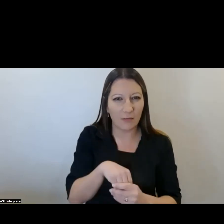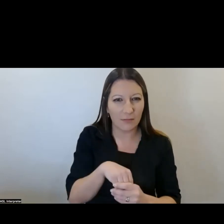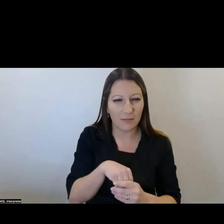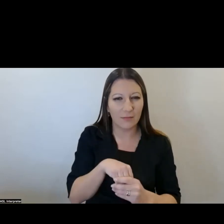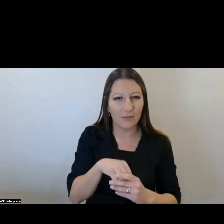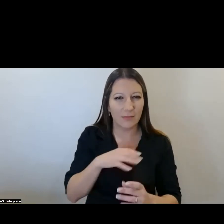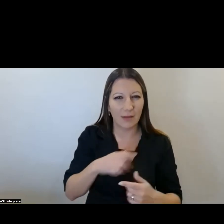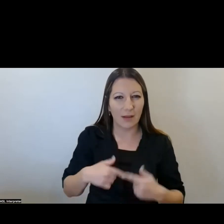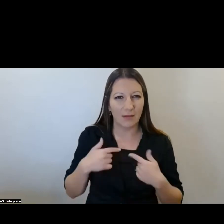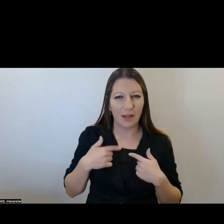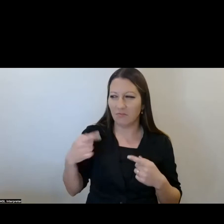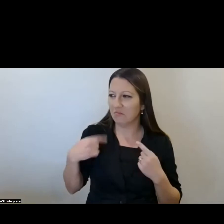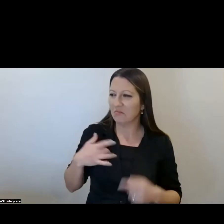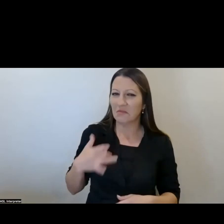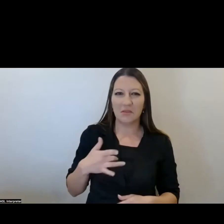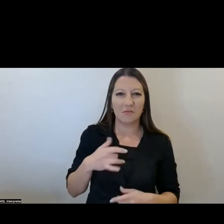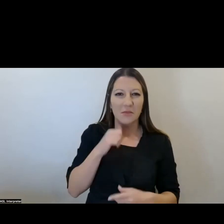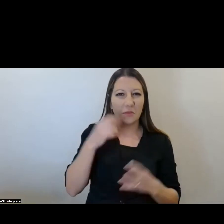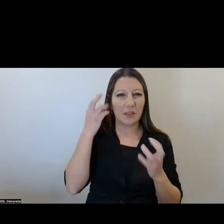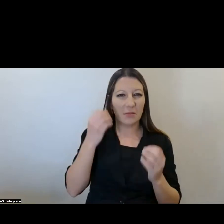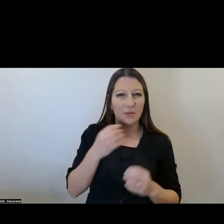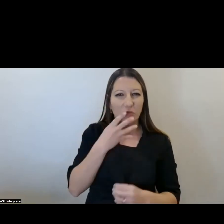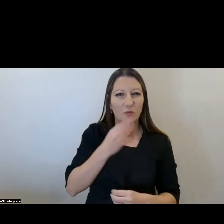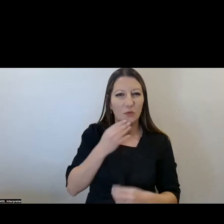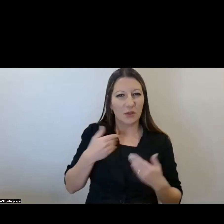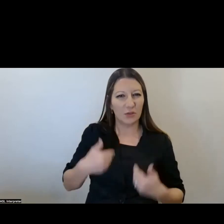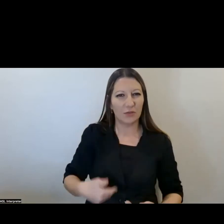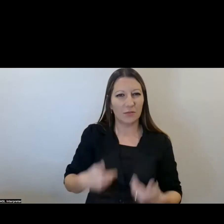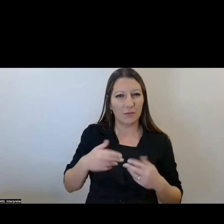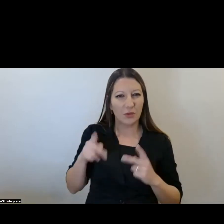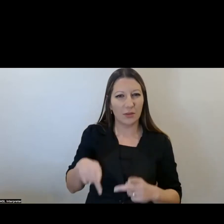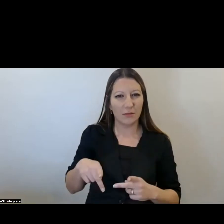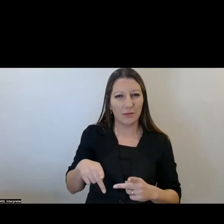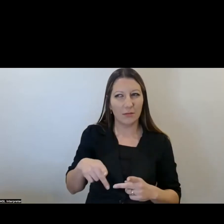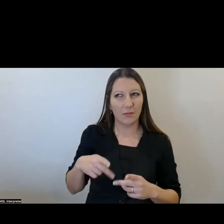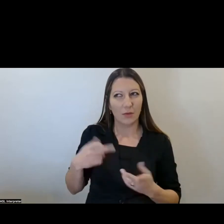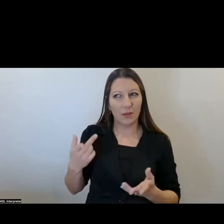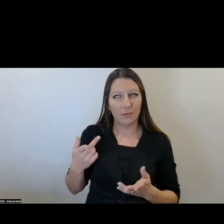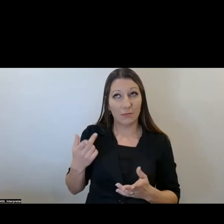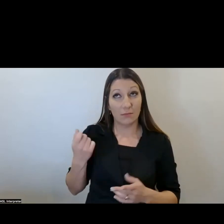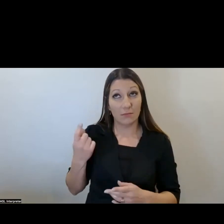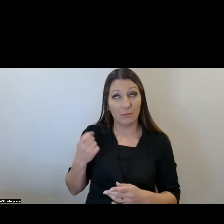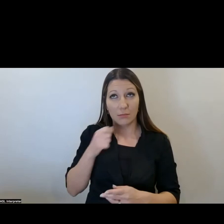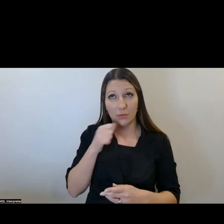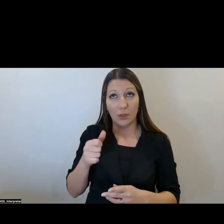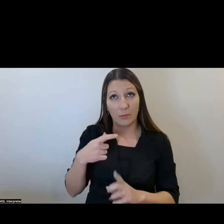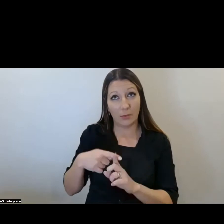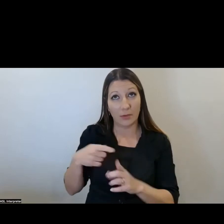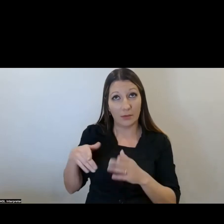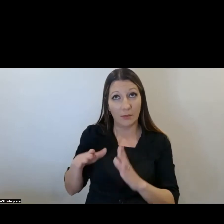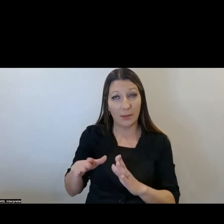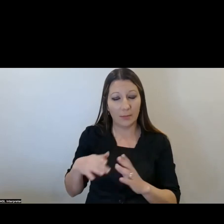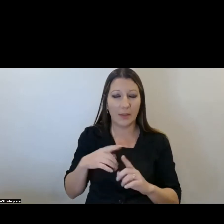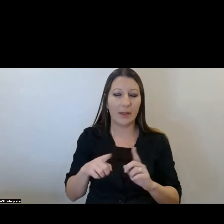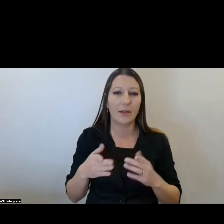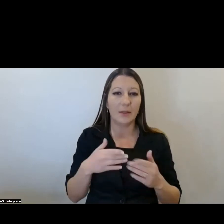culturally, historically, and it not in a great way, as you may get ascertain from the poem. So this